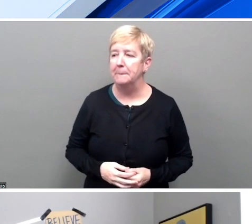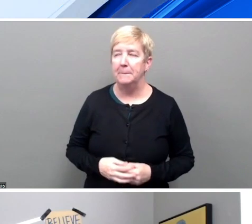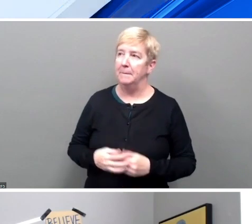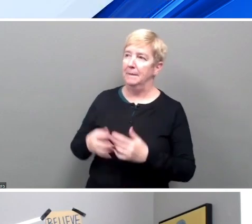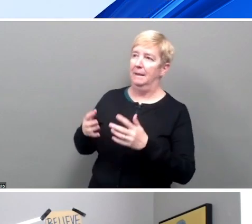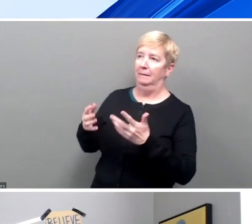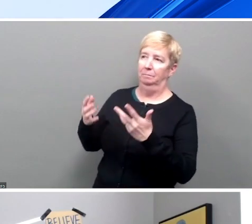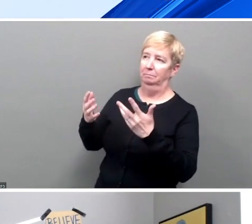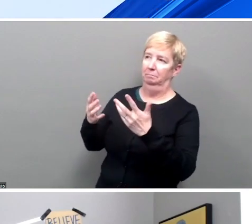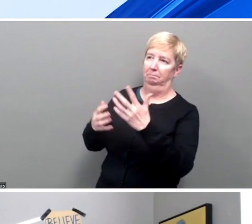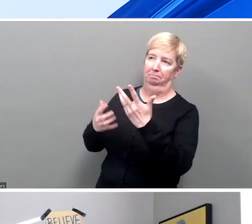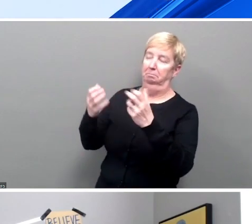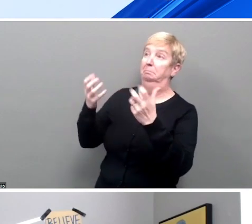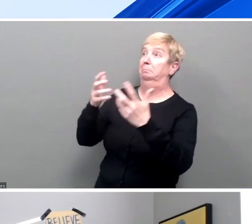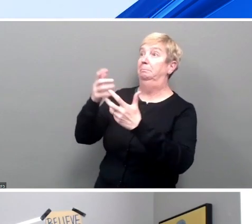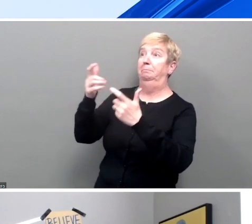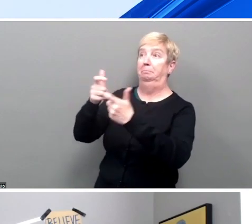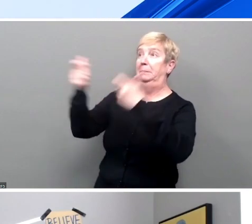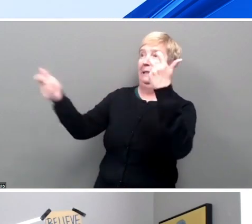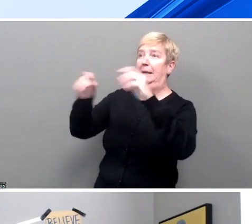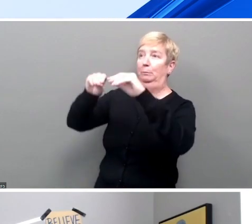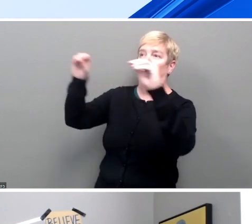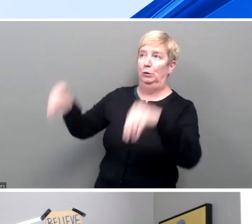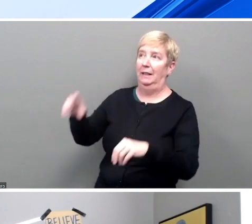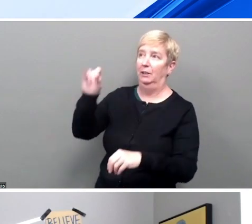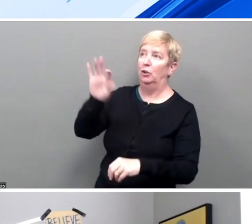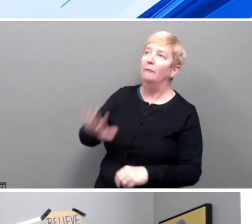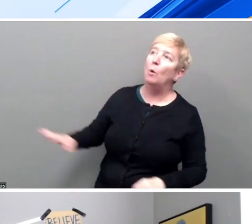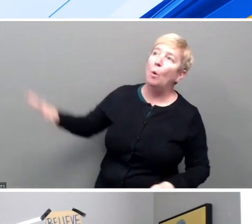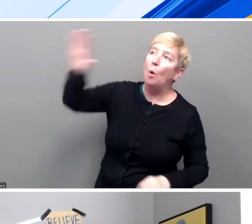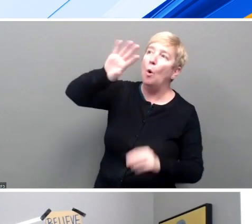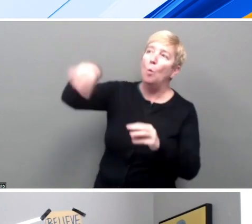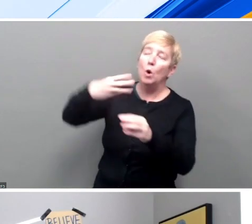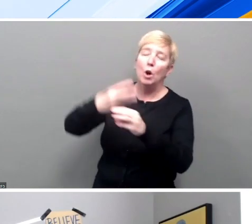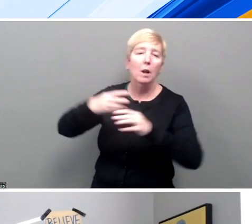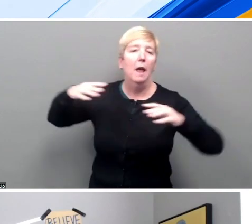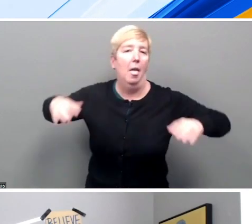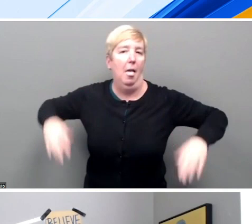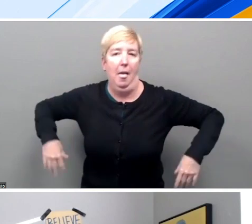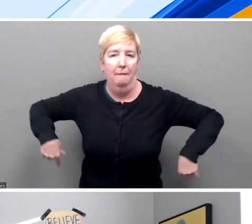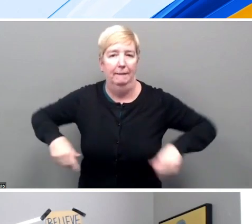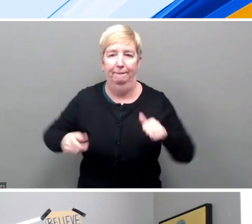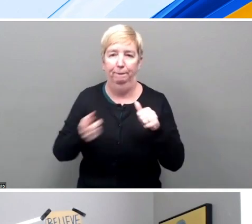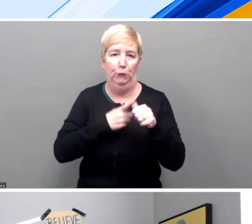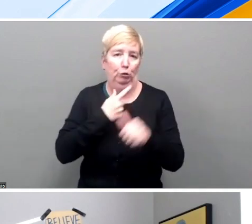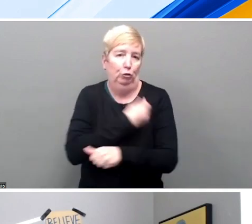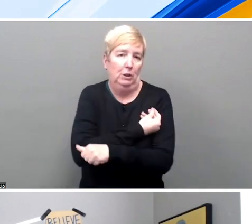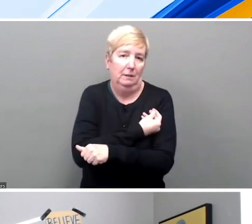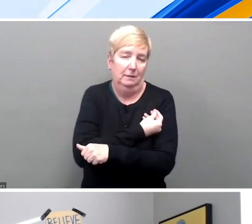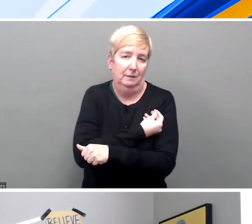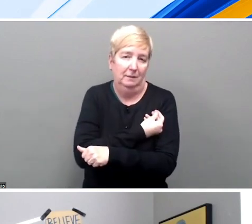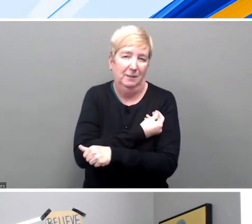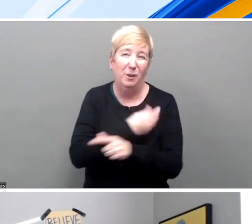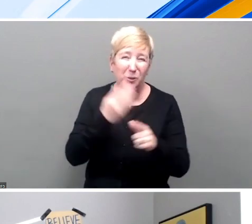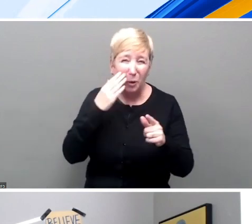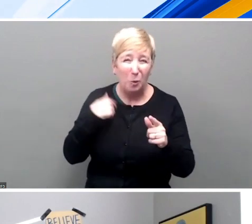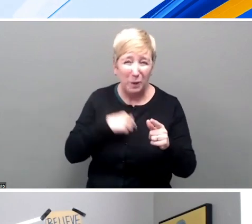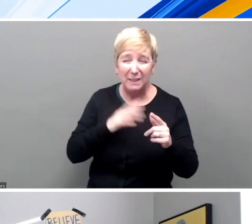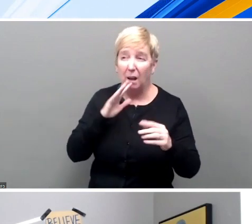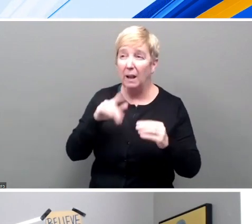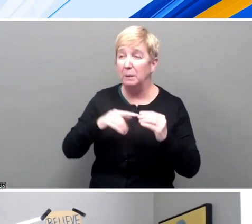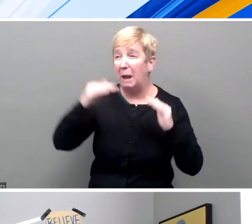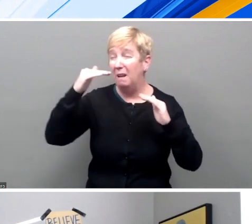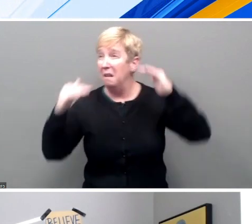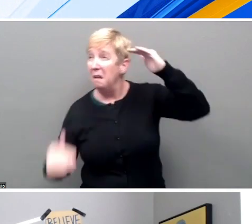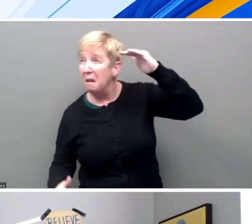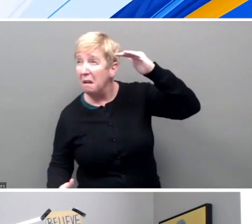still not vaccinated. So when we talk about inequities, if you look at the way vaccines